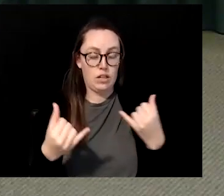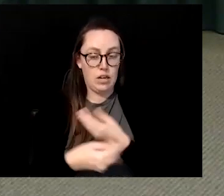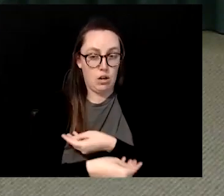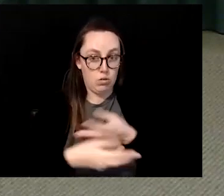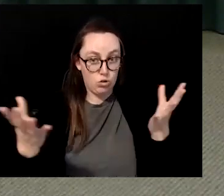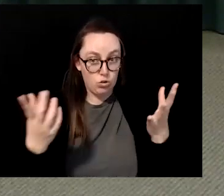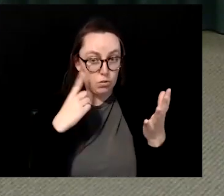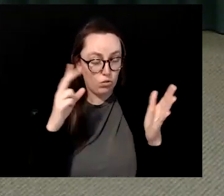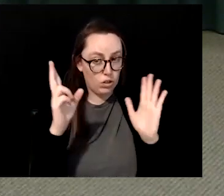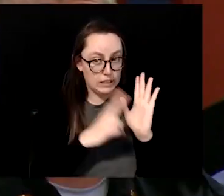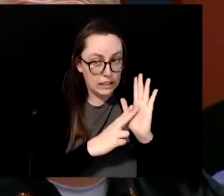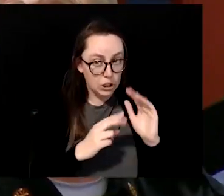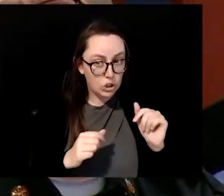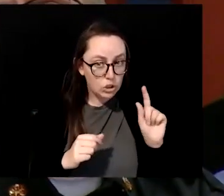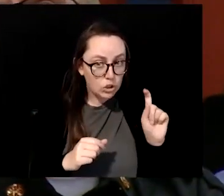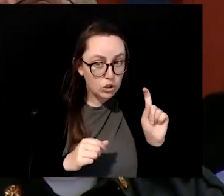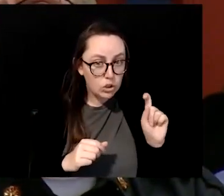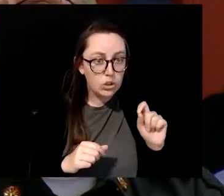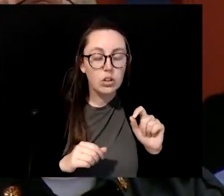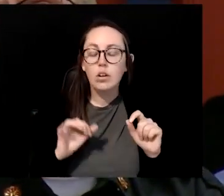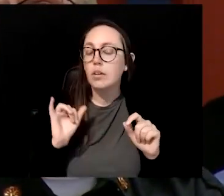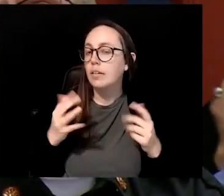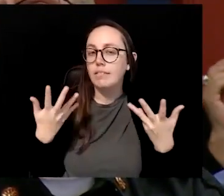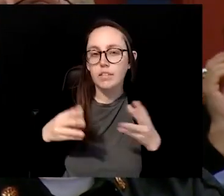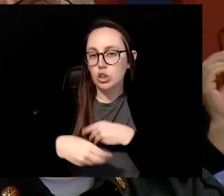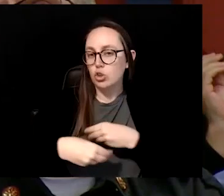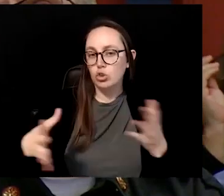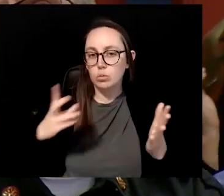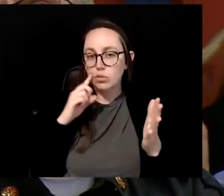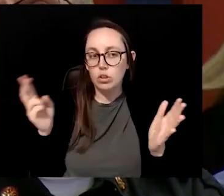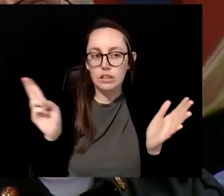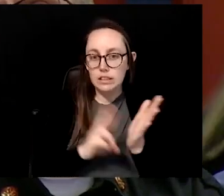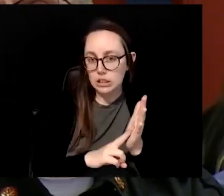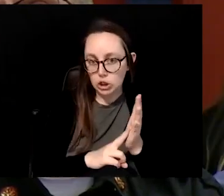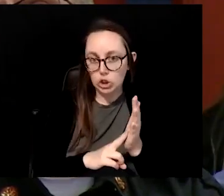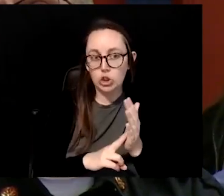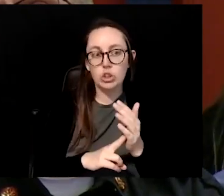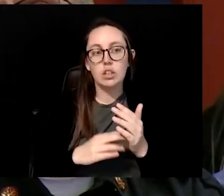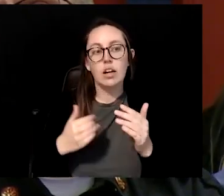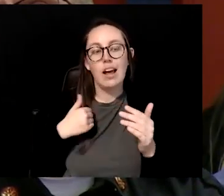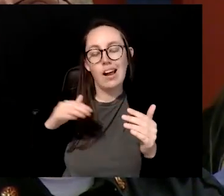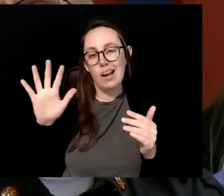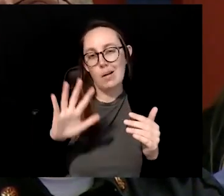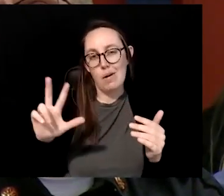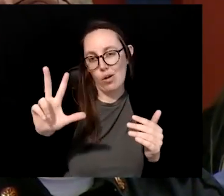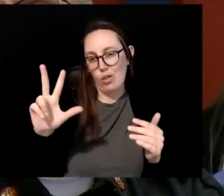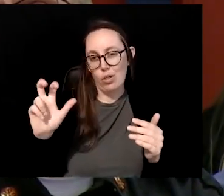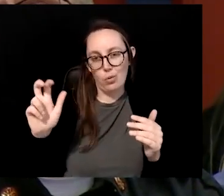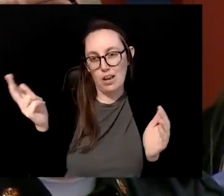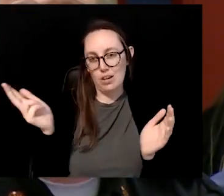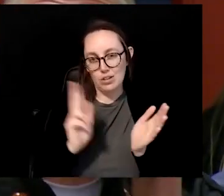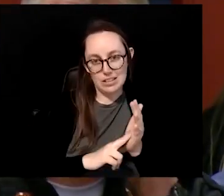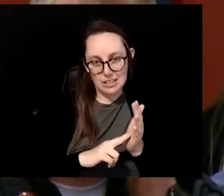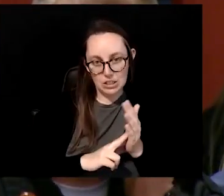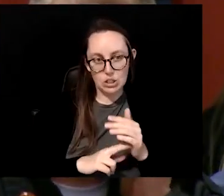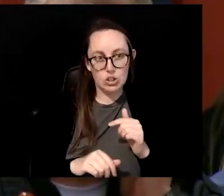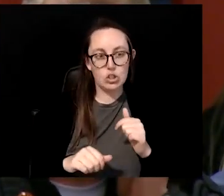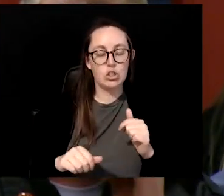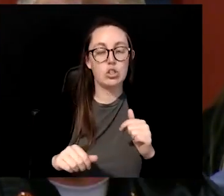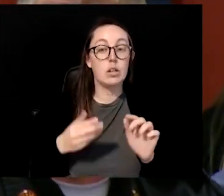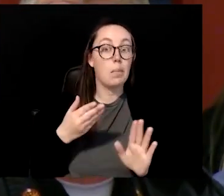uh it was distributed for signatures it garnered close to 300 signatures in about 48 hours before the election